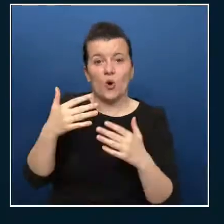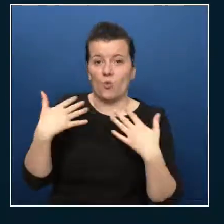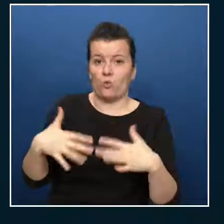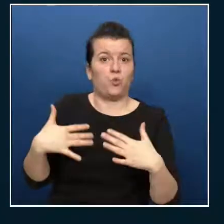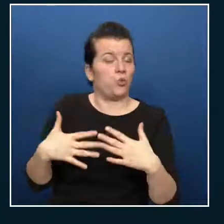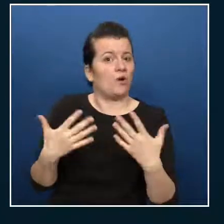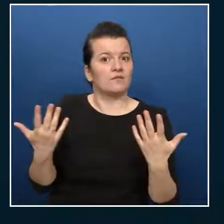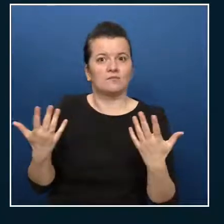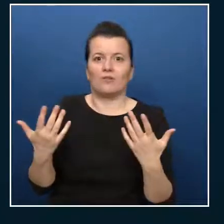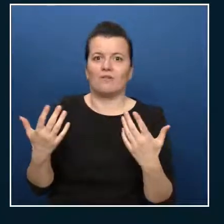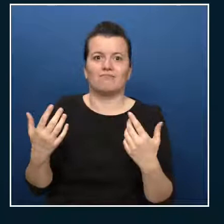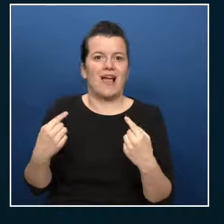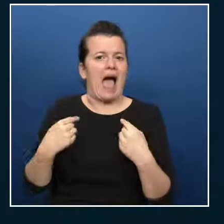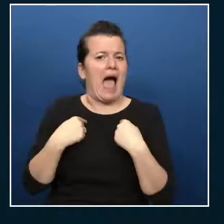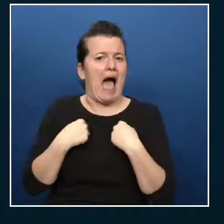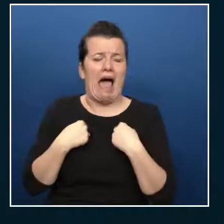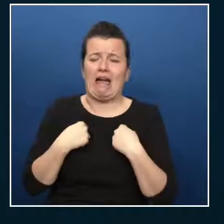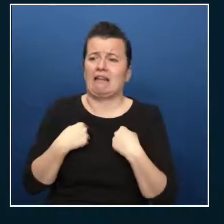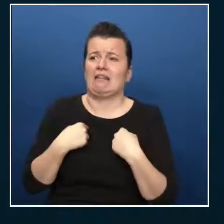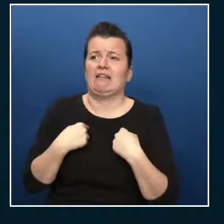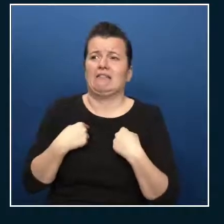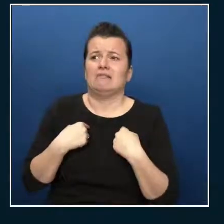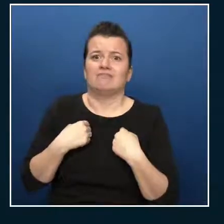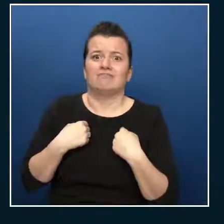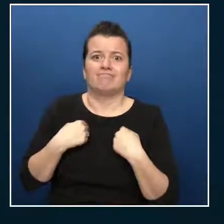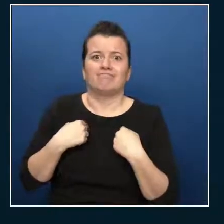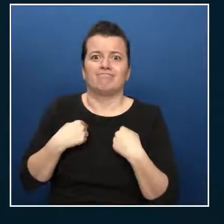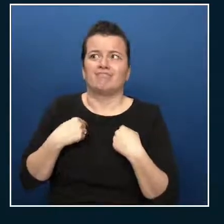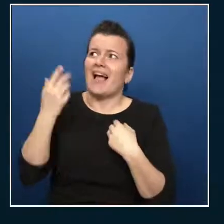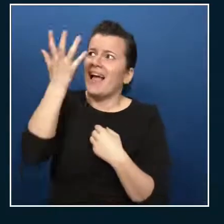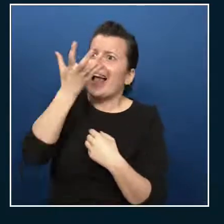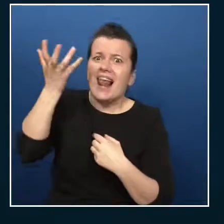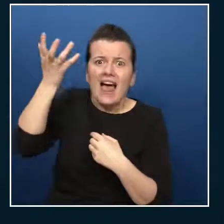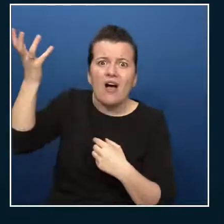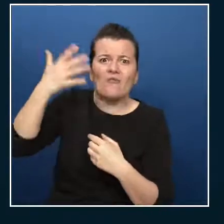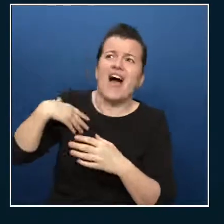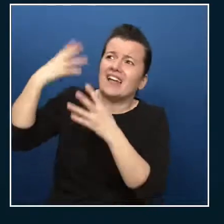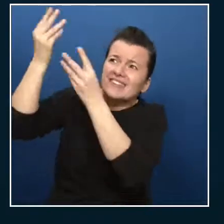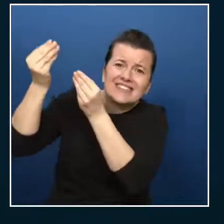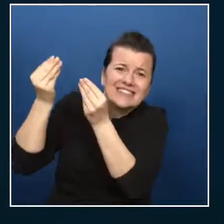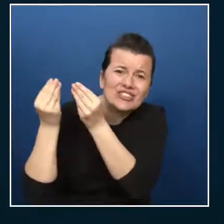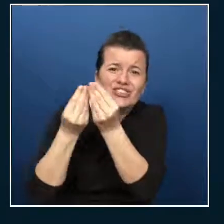why I'm really passionate to share cloud and be an Azure hero, because